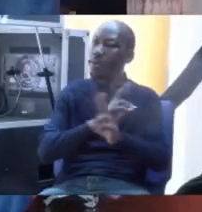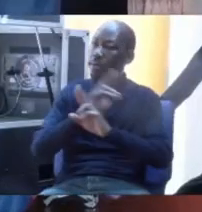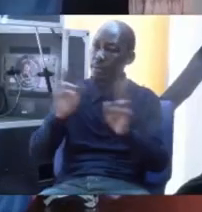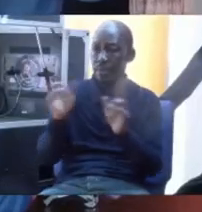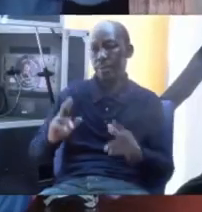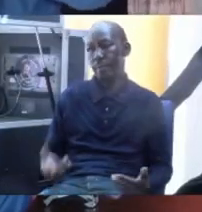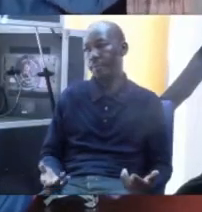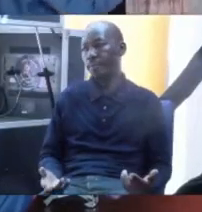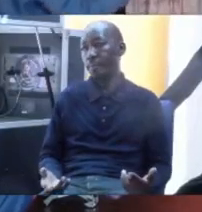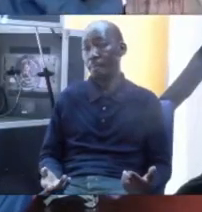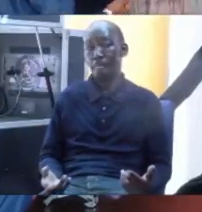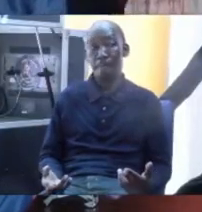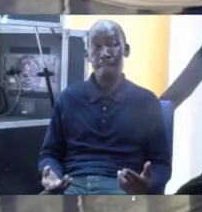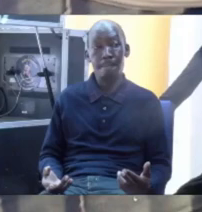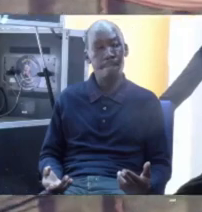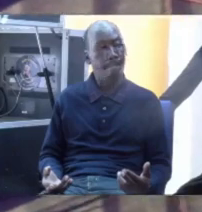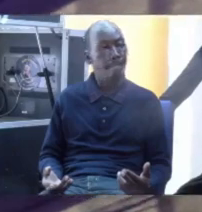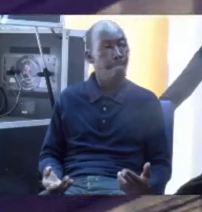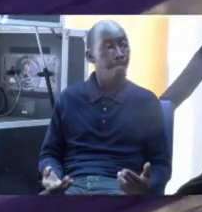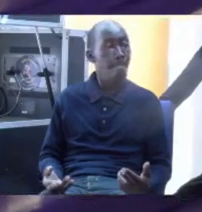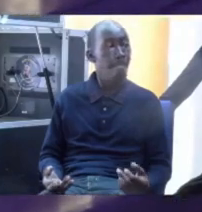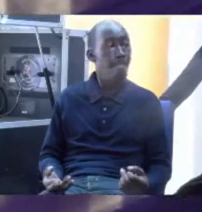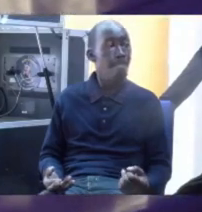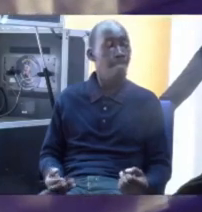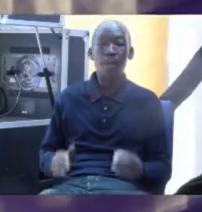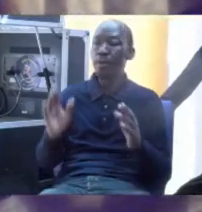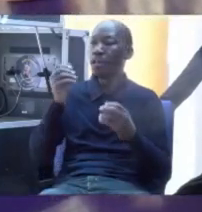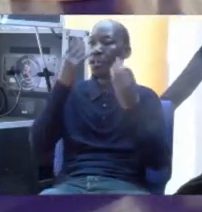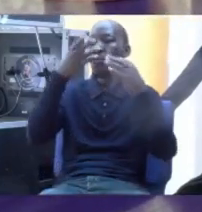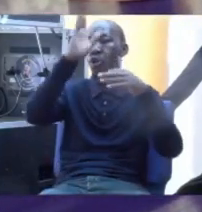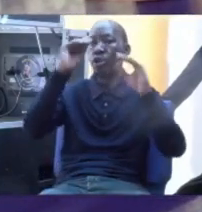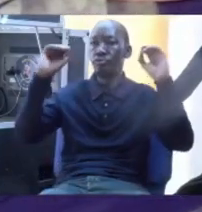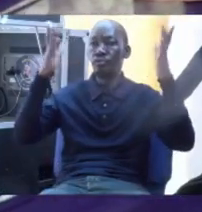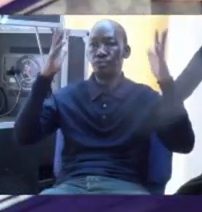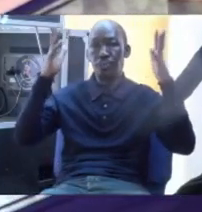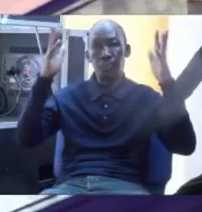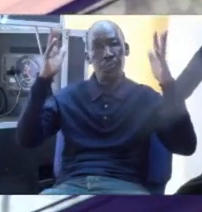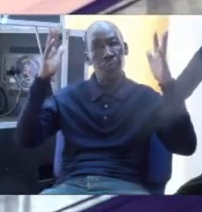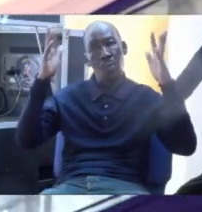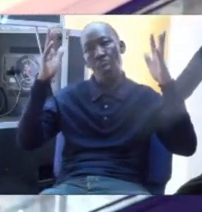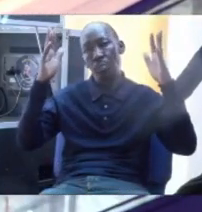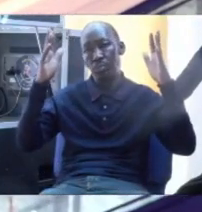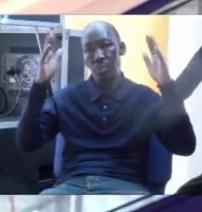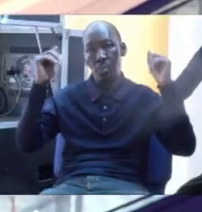yako itayari. Hallelujah. Piga bwana makofi ya maana. Aha, tupiga makofi ya imani.